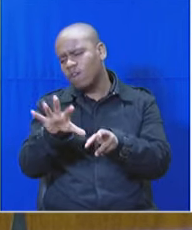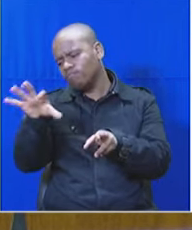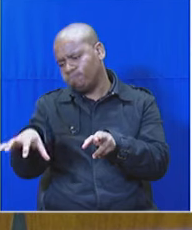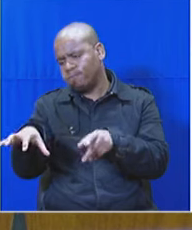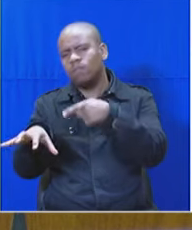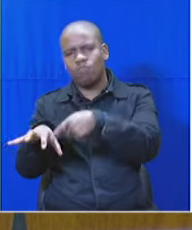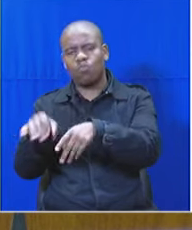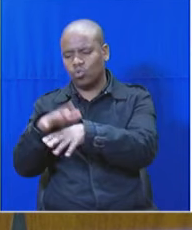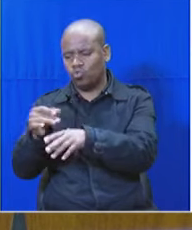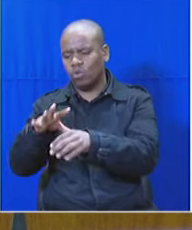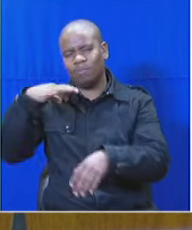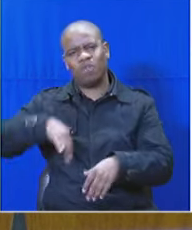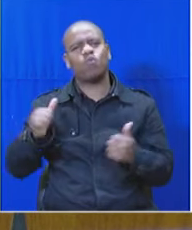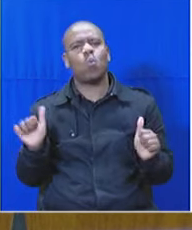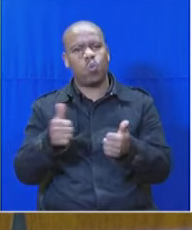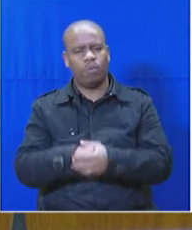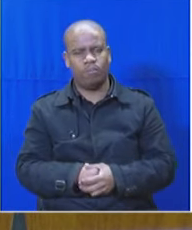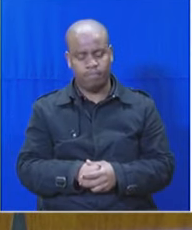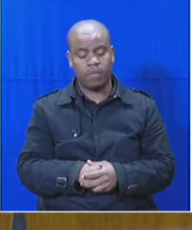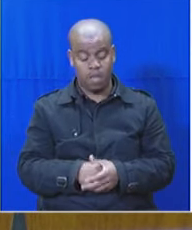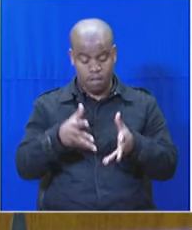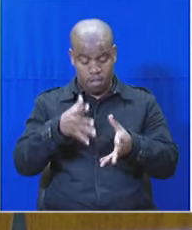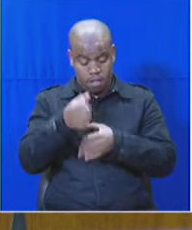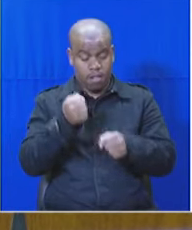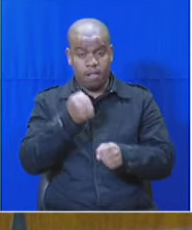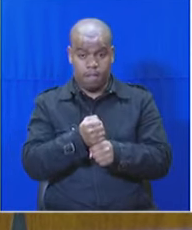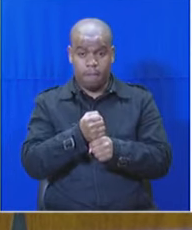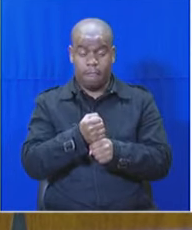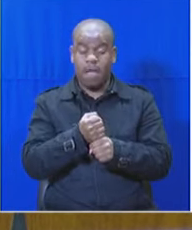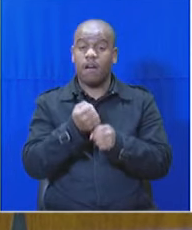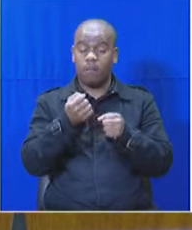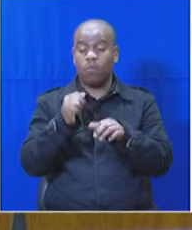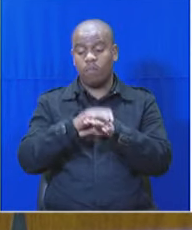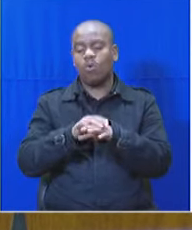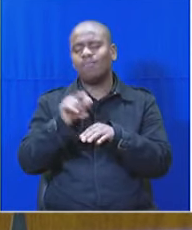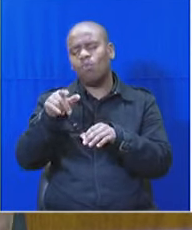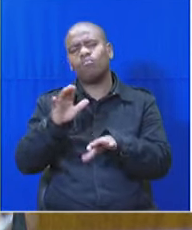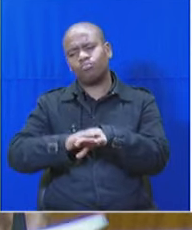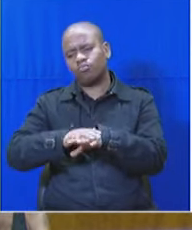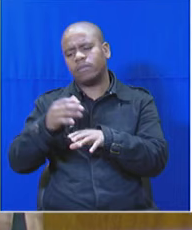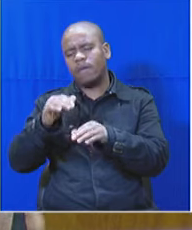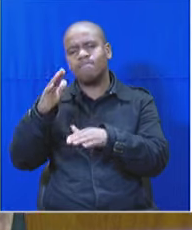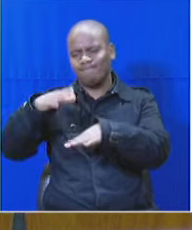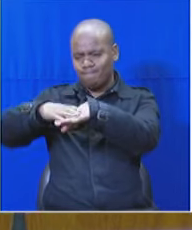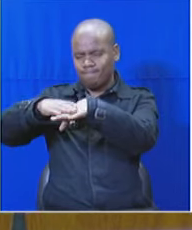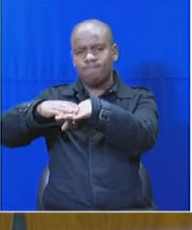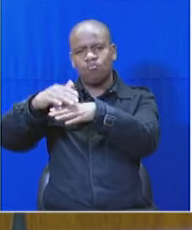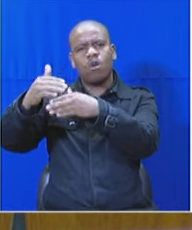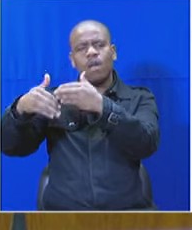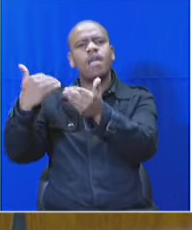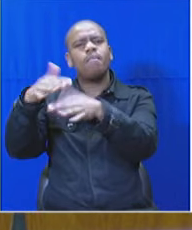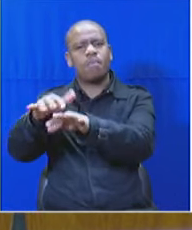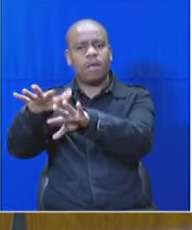South Africa. This financial year, we intend to build on the gain that we have achieved thus far. In the State